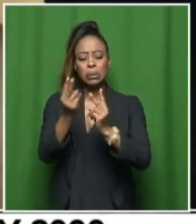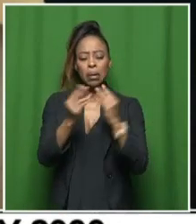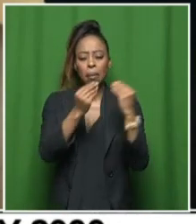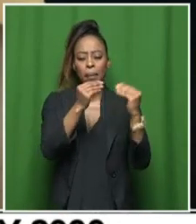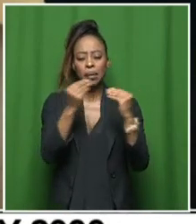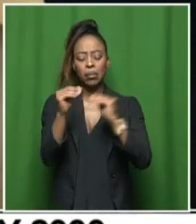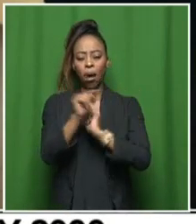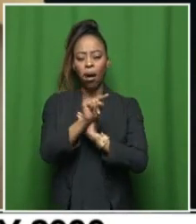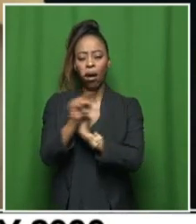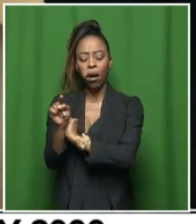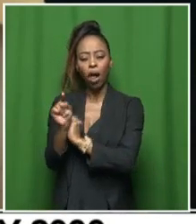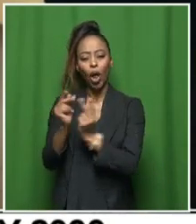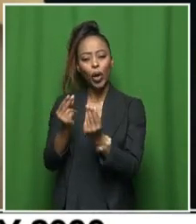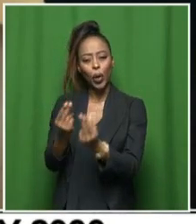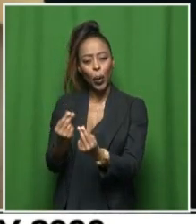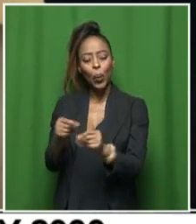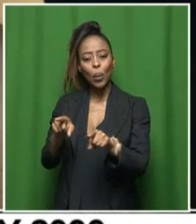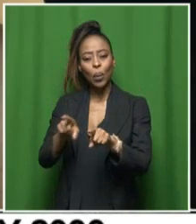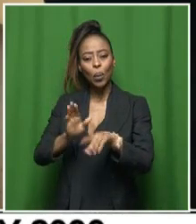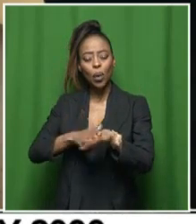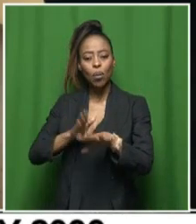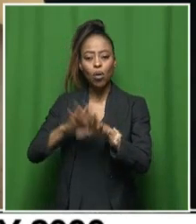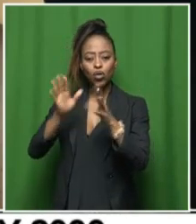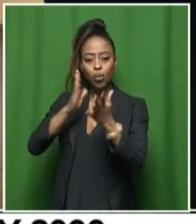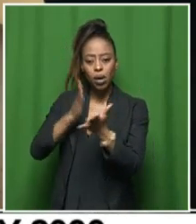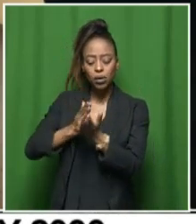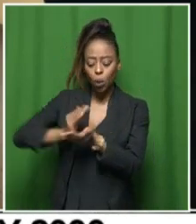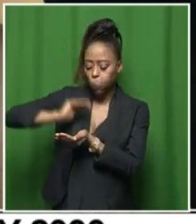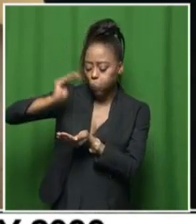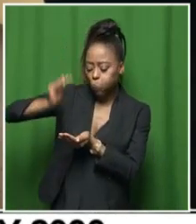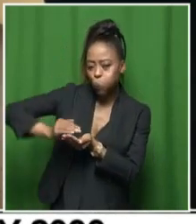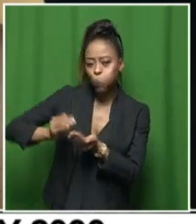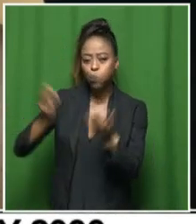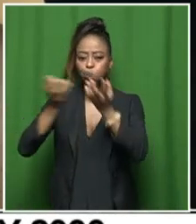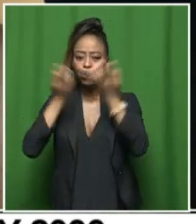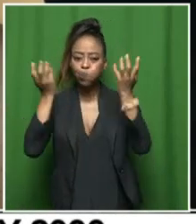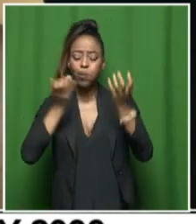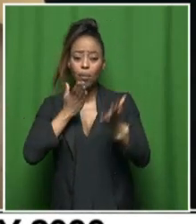businesses, with regards to reducing emissions and being sustainable.